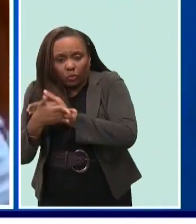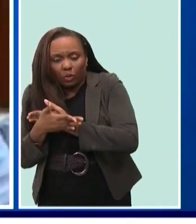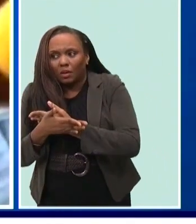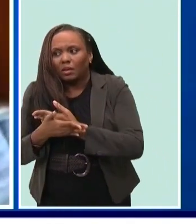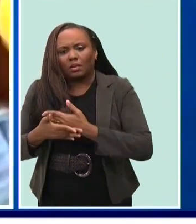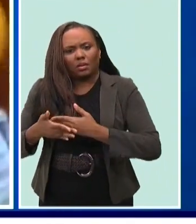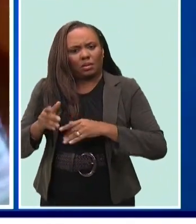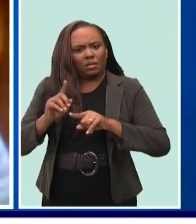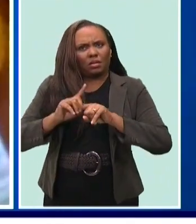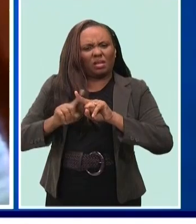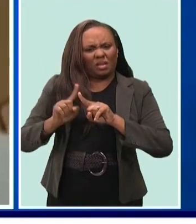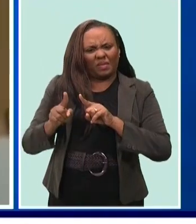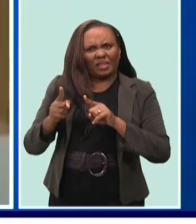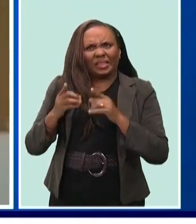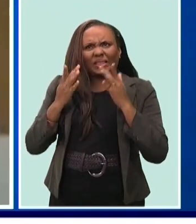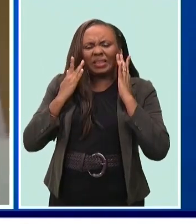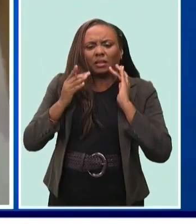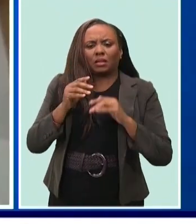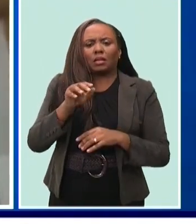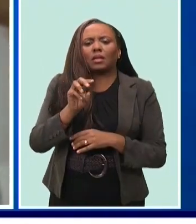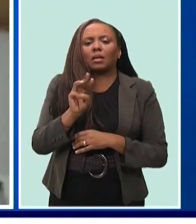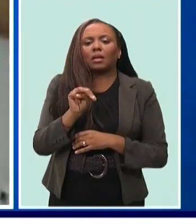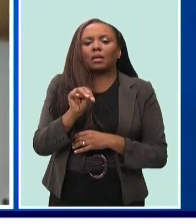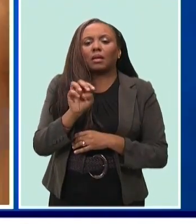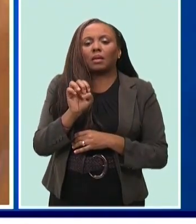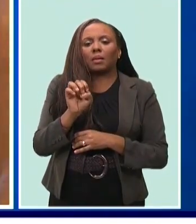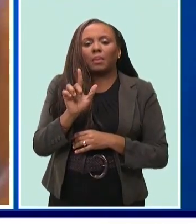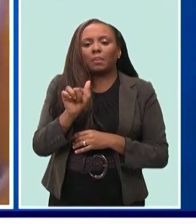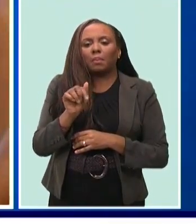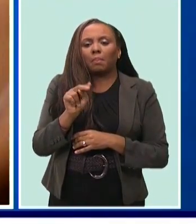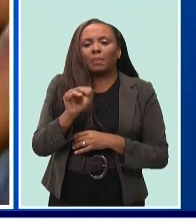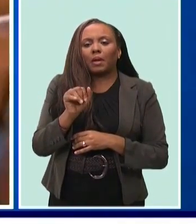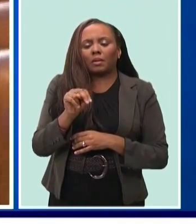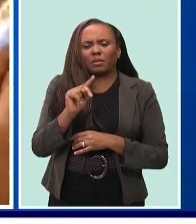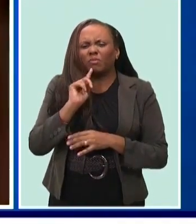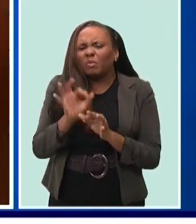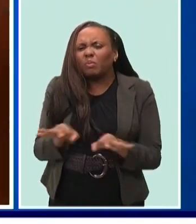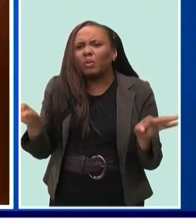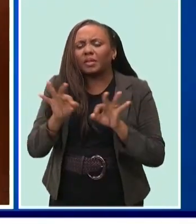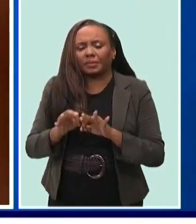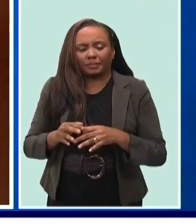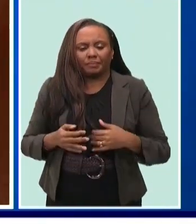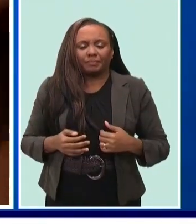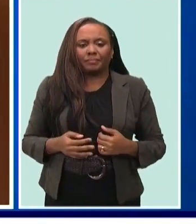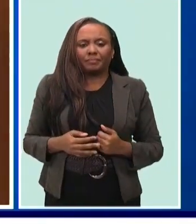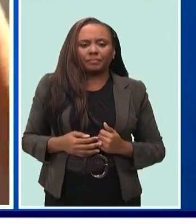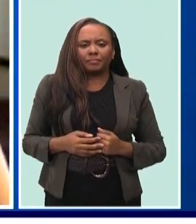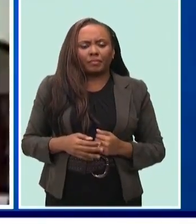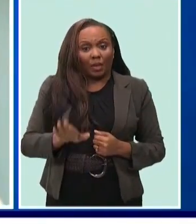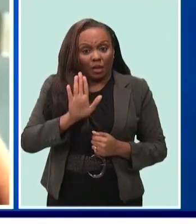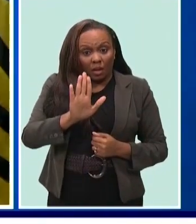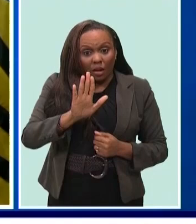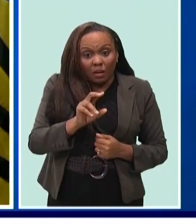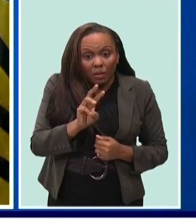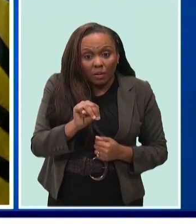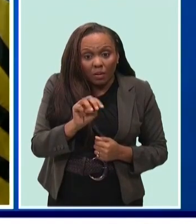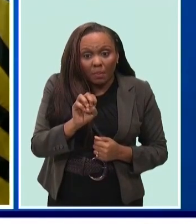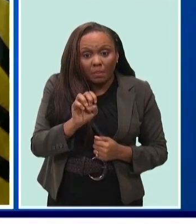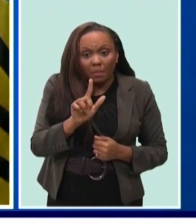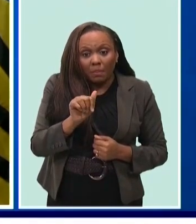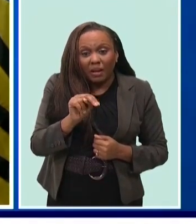melanin in the skin. That melanin is very important. This melanin that's in the skin gives us